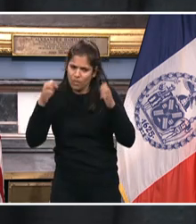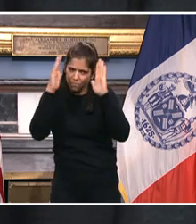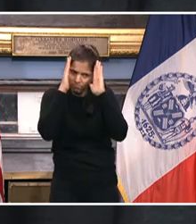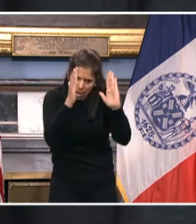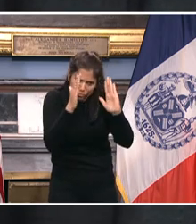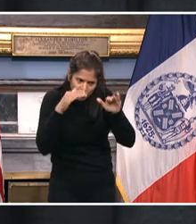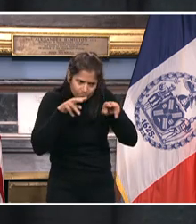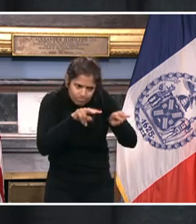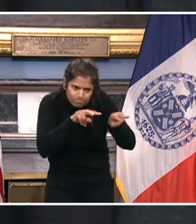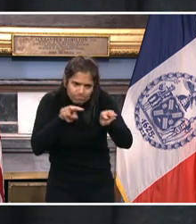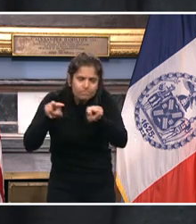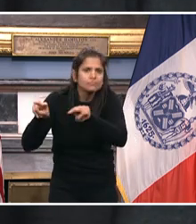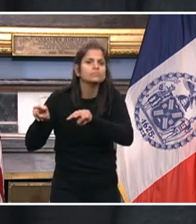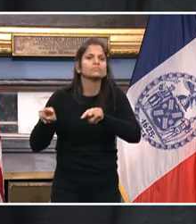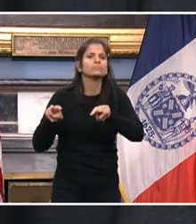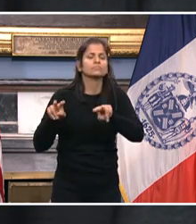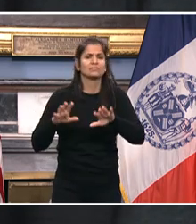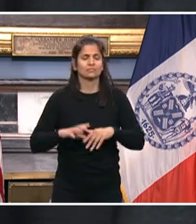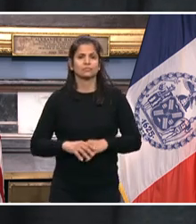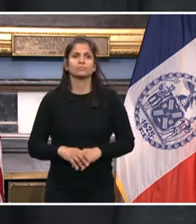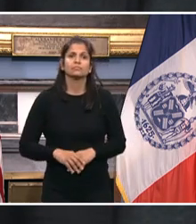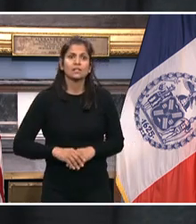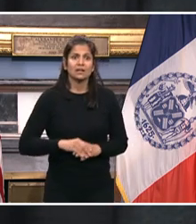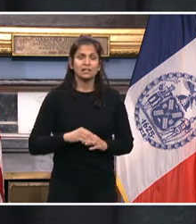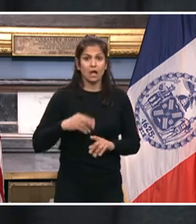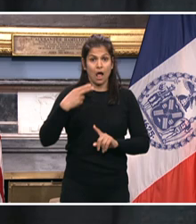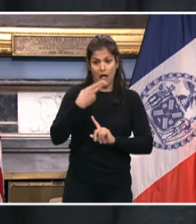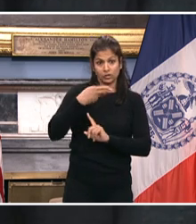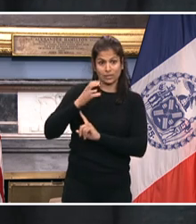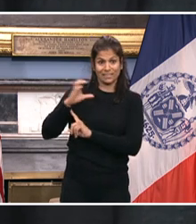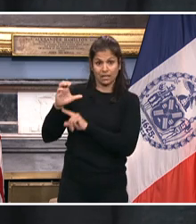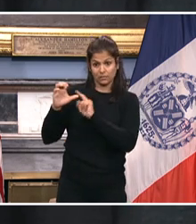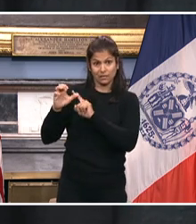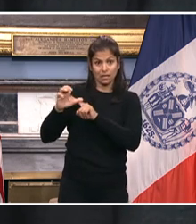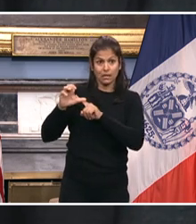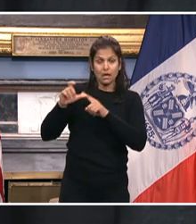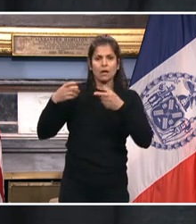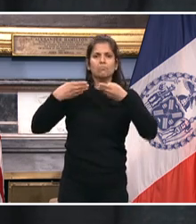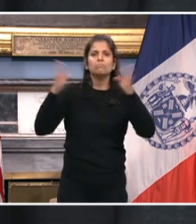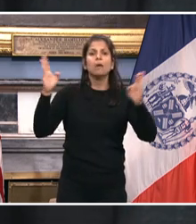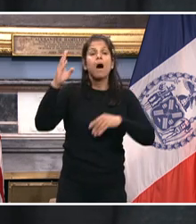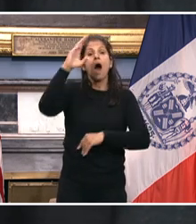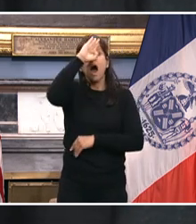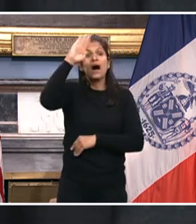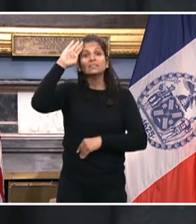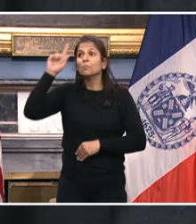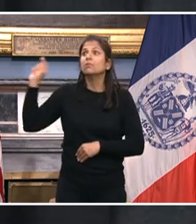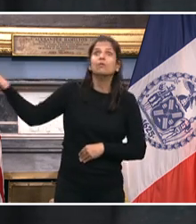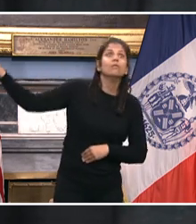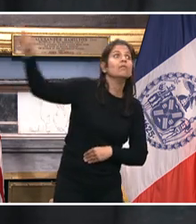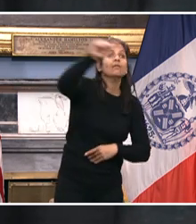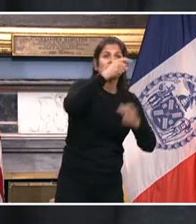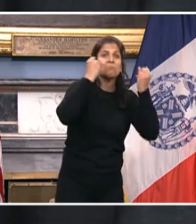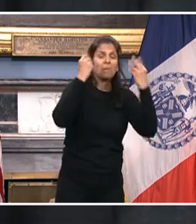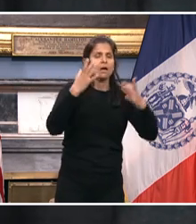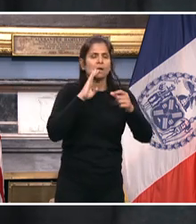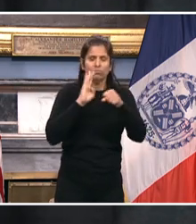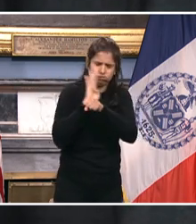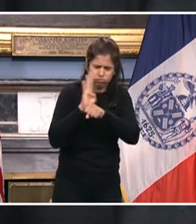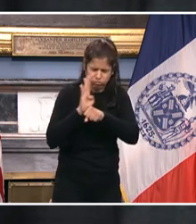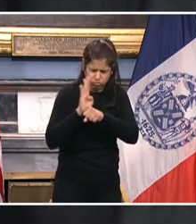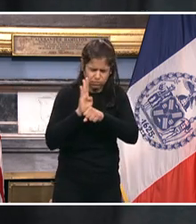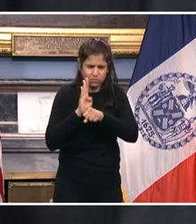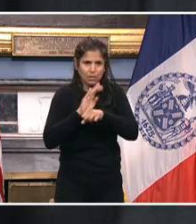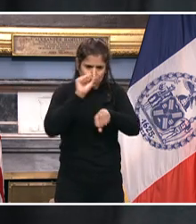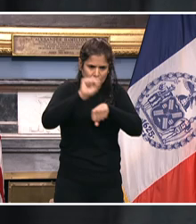there's a decrease in the number of beds. We've actually seen, unfortunately, an increase, but less severe than what we saw before.